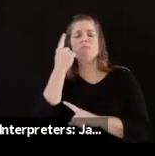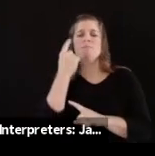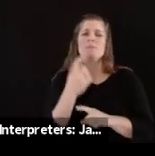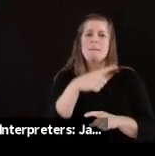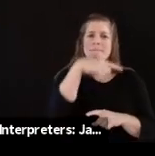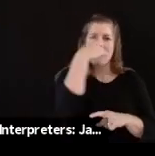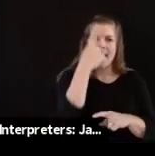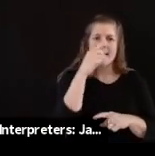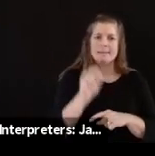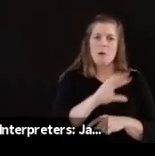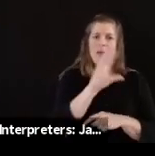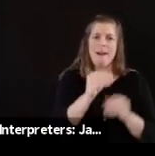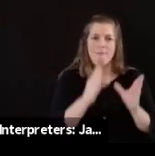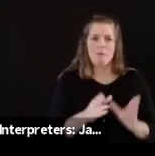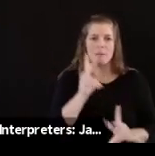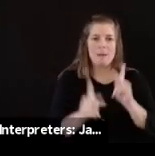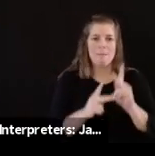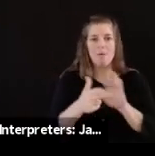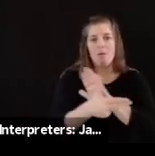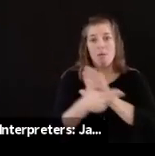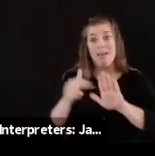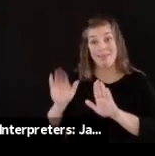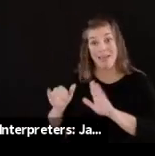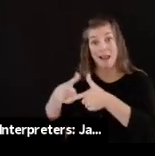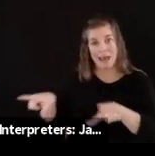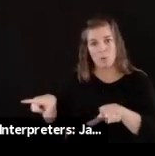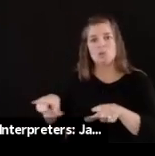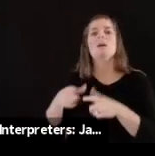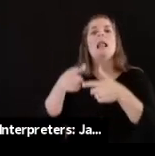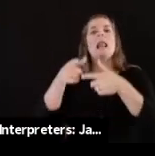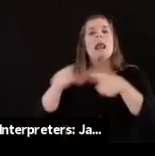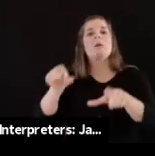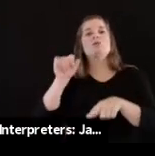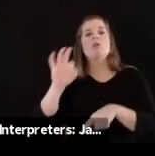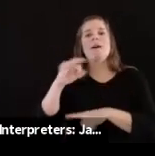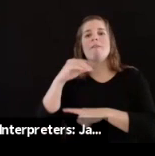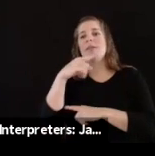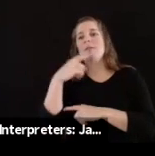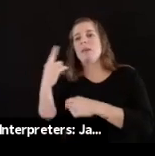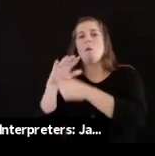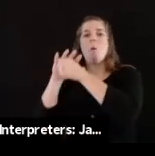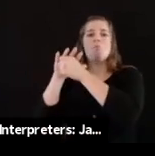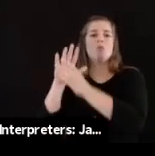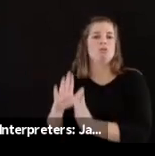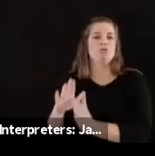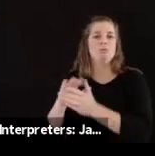the language of the oppressor. So not surprisingly, students of color were outraged at this law.